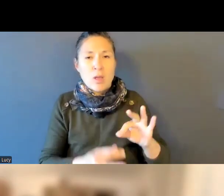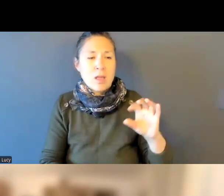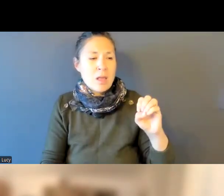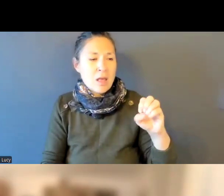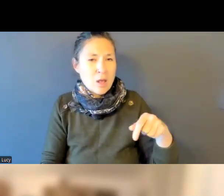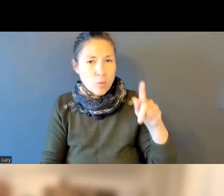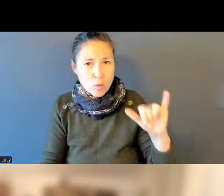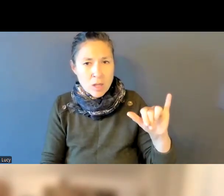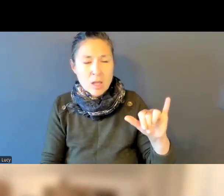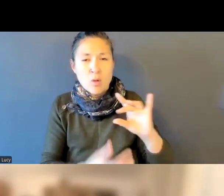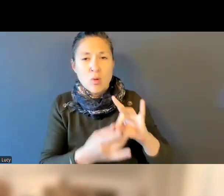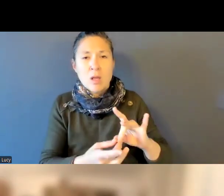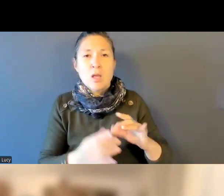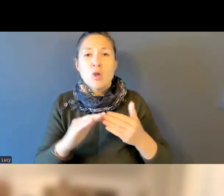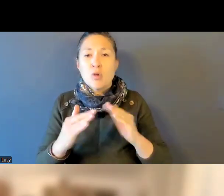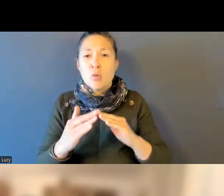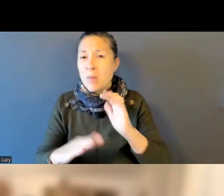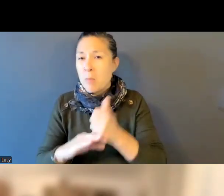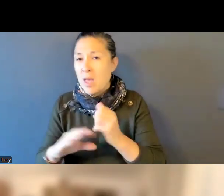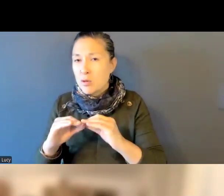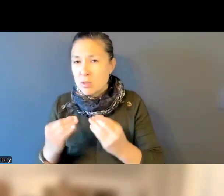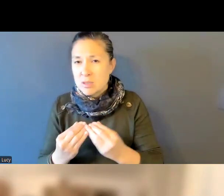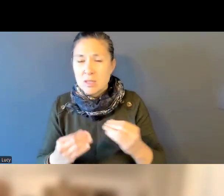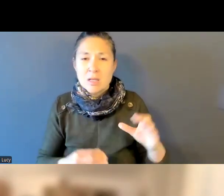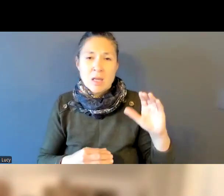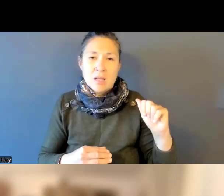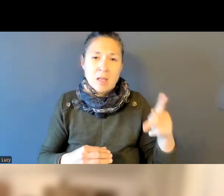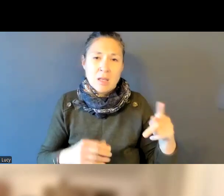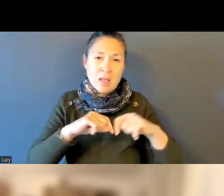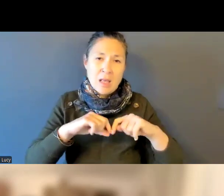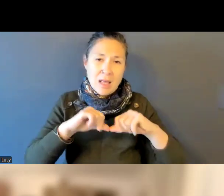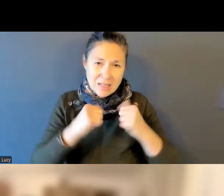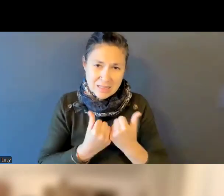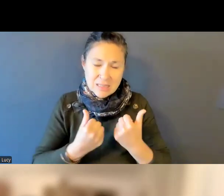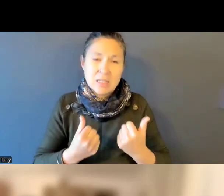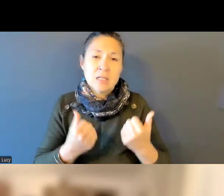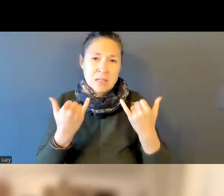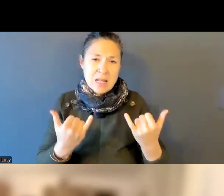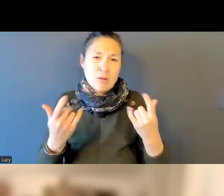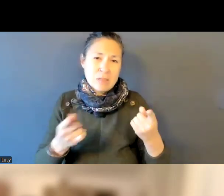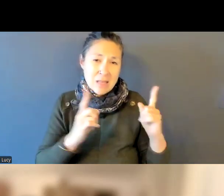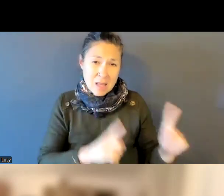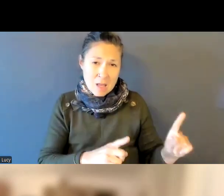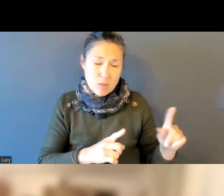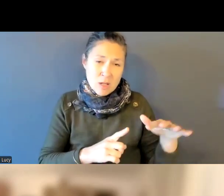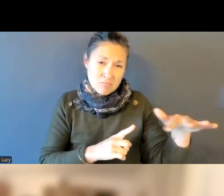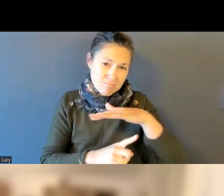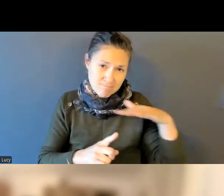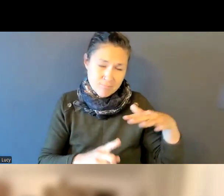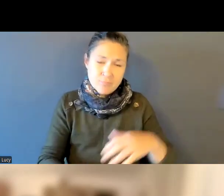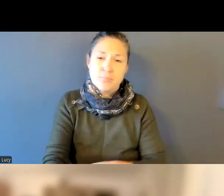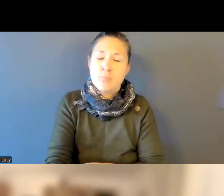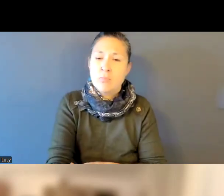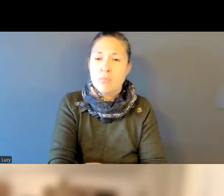and community-based organizations across the state. That's a process that's happening now. Early in the project,